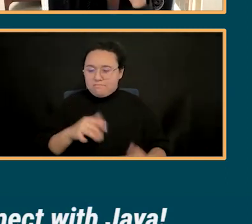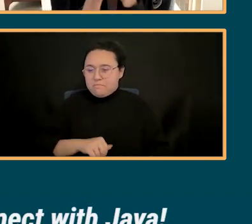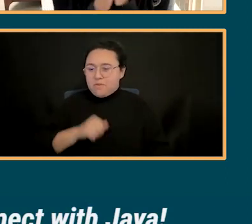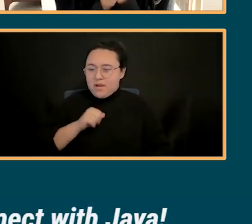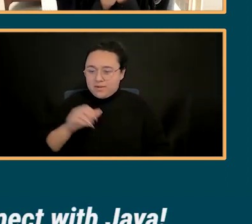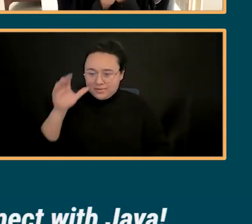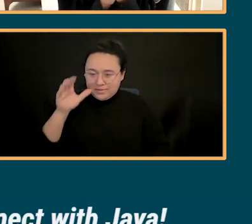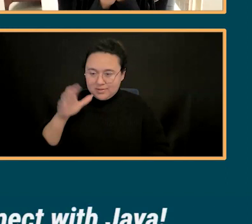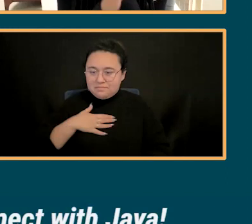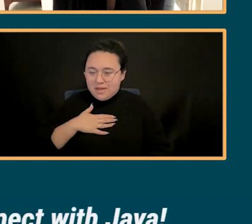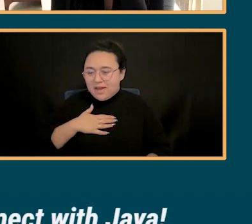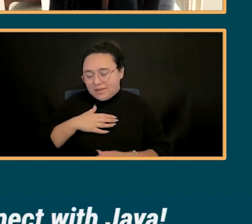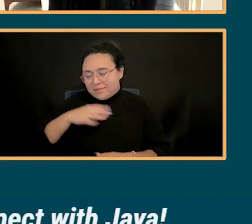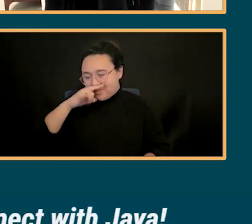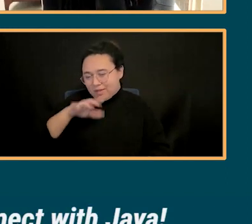Taejas speak.